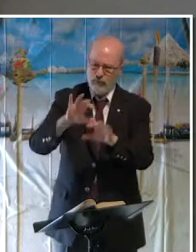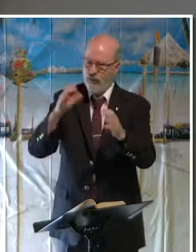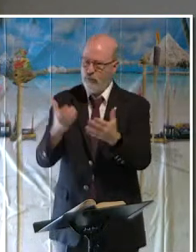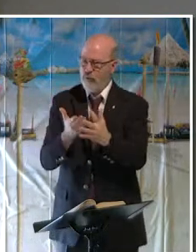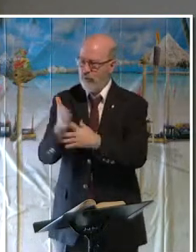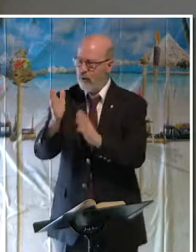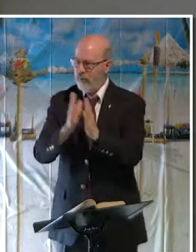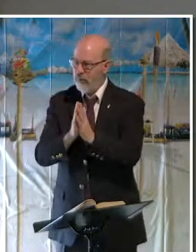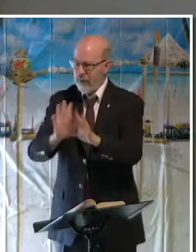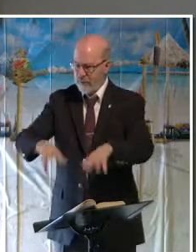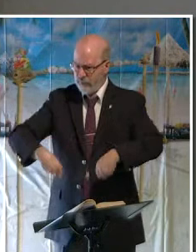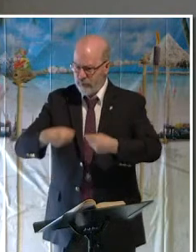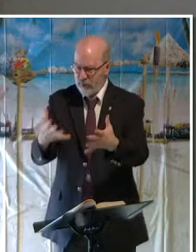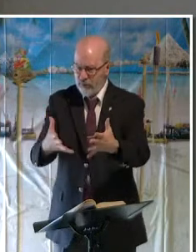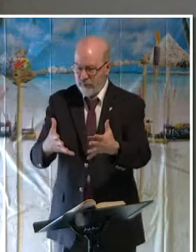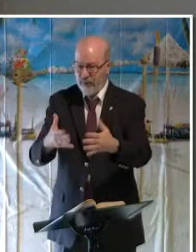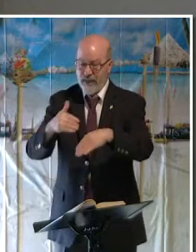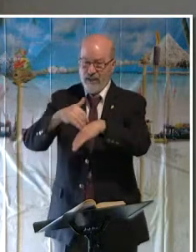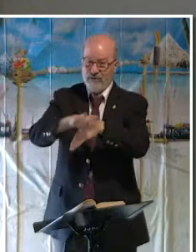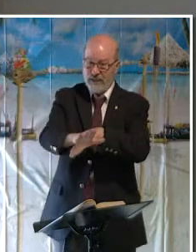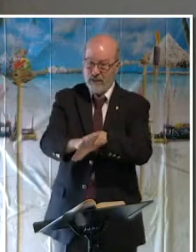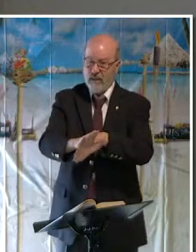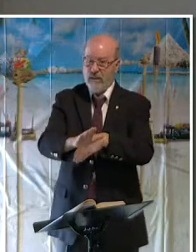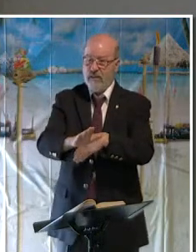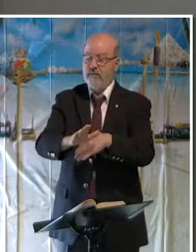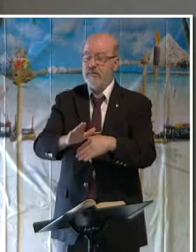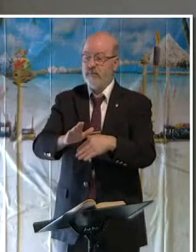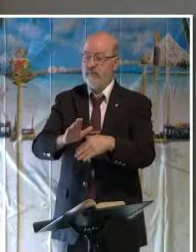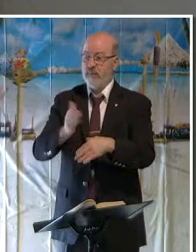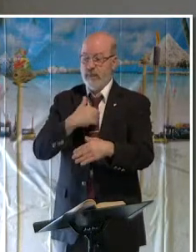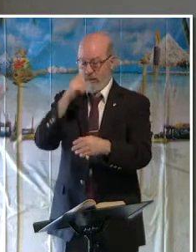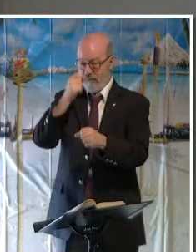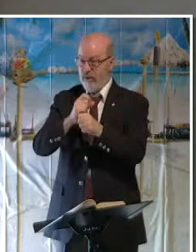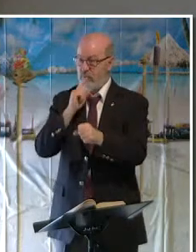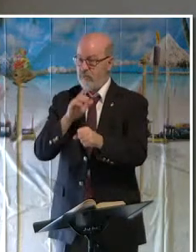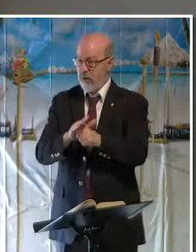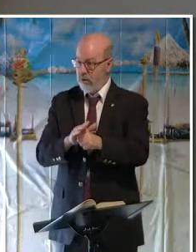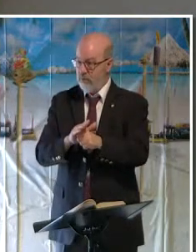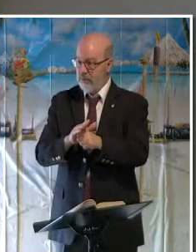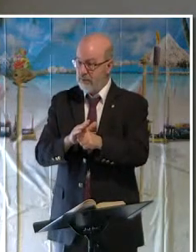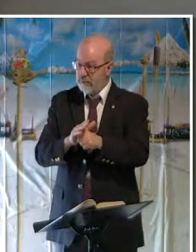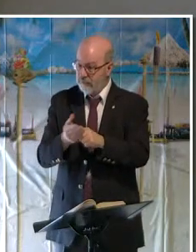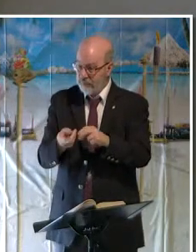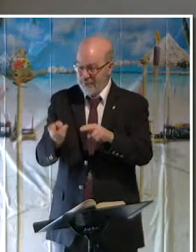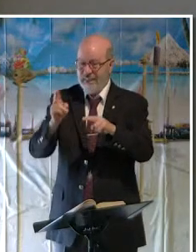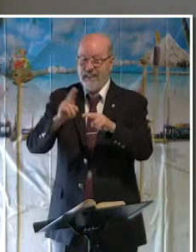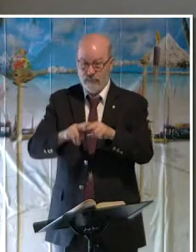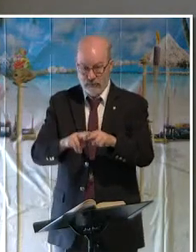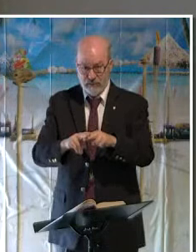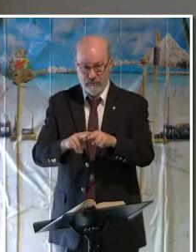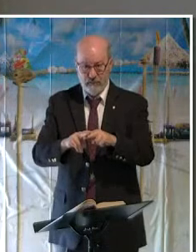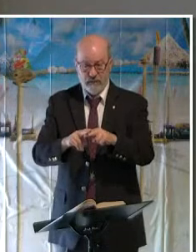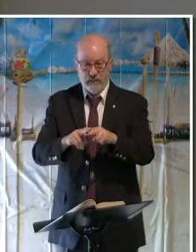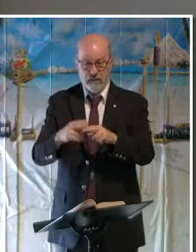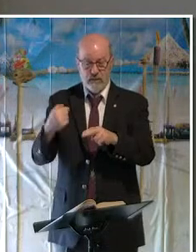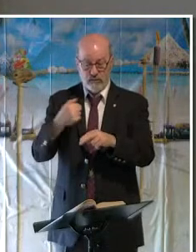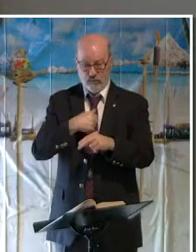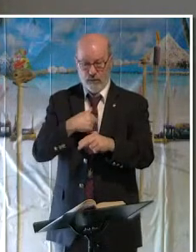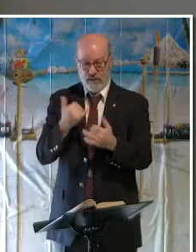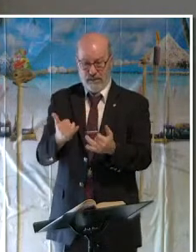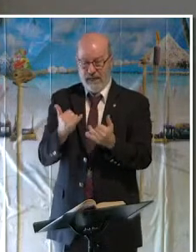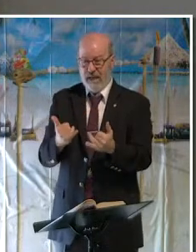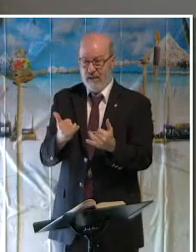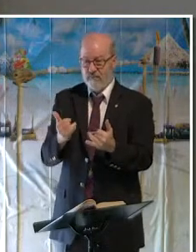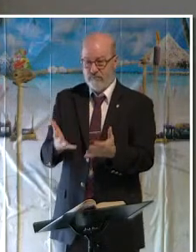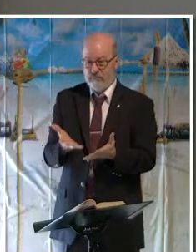through our prayers, through our giving, and through our sending. And our faith promise did increase. So we are